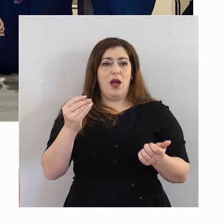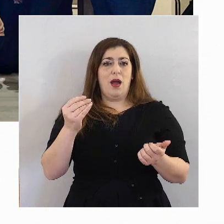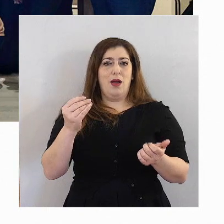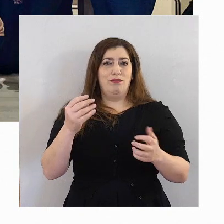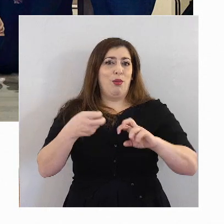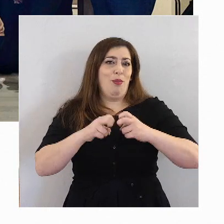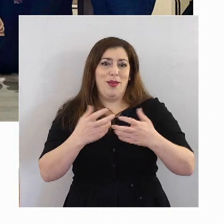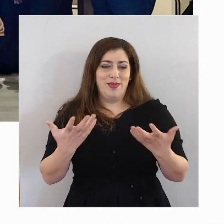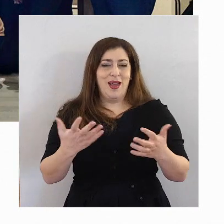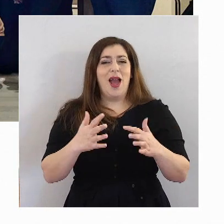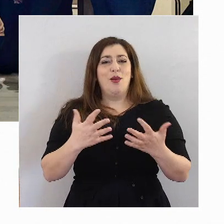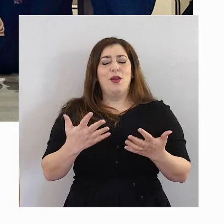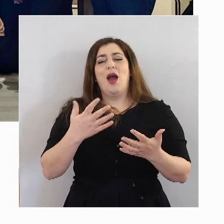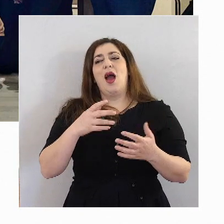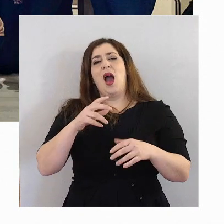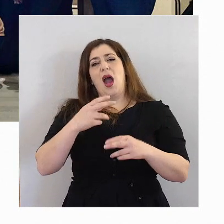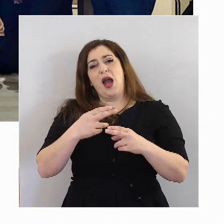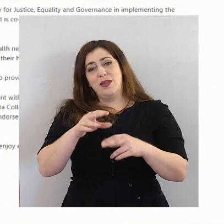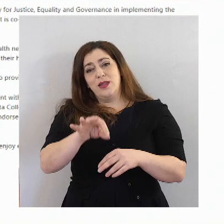happened during the conference.